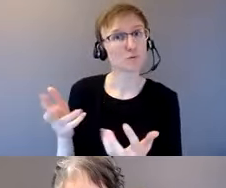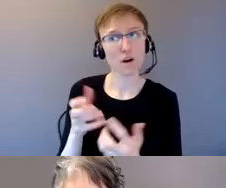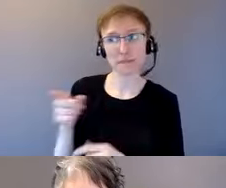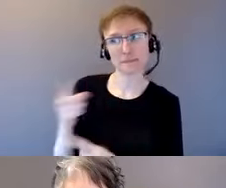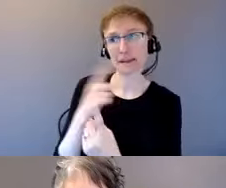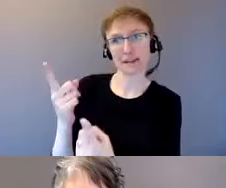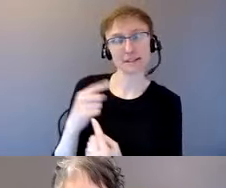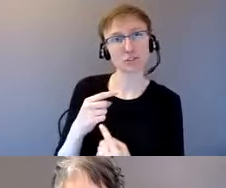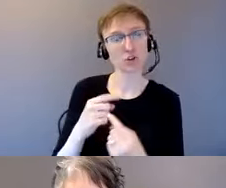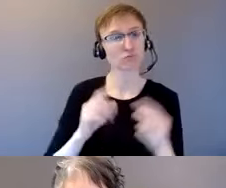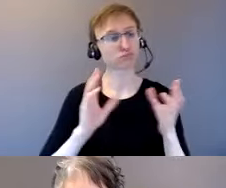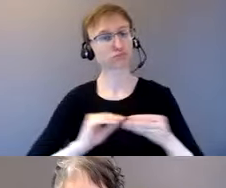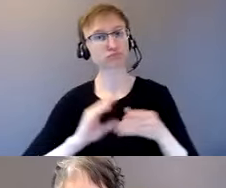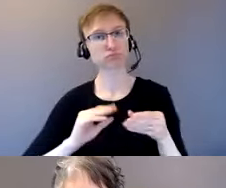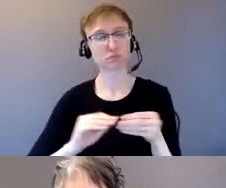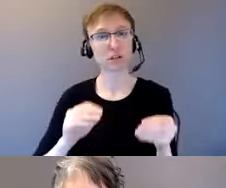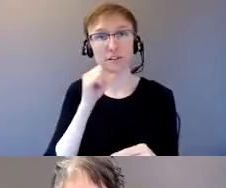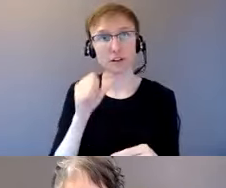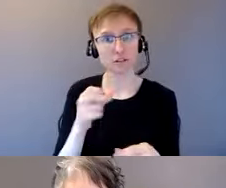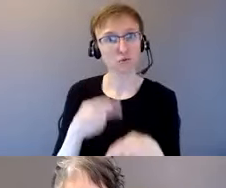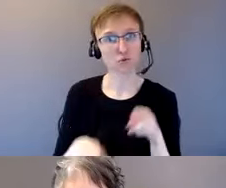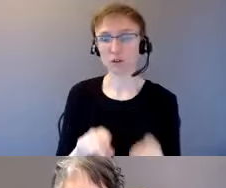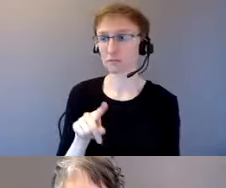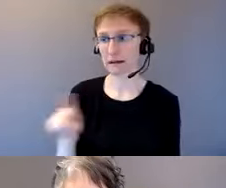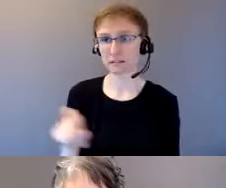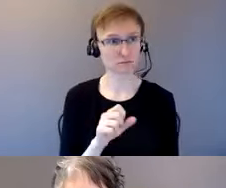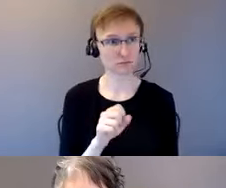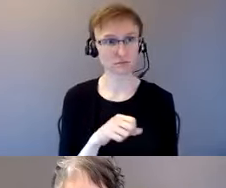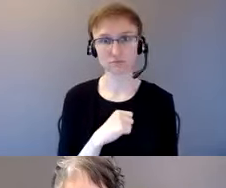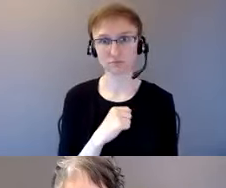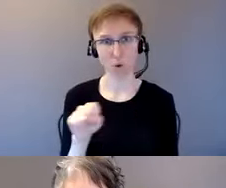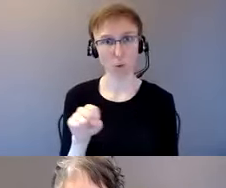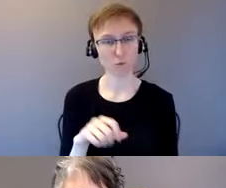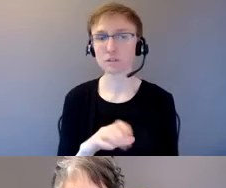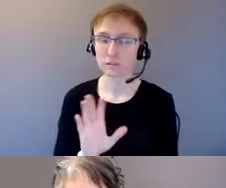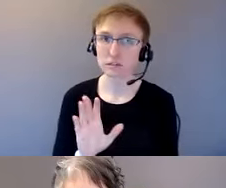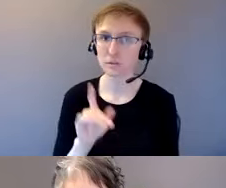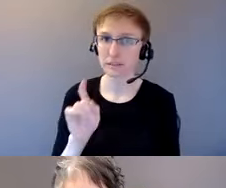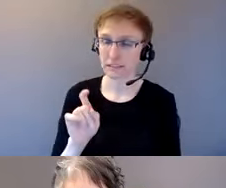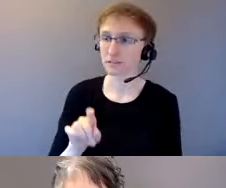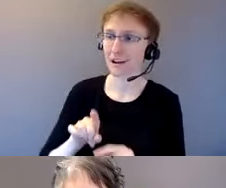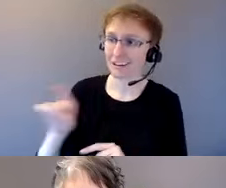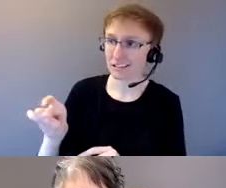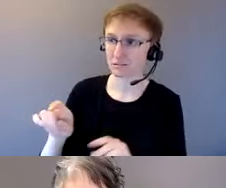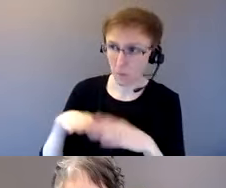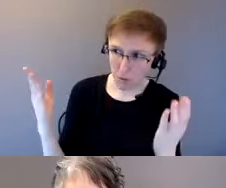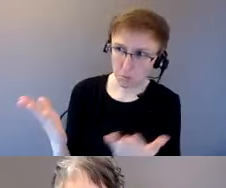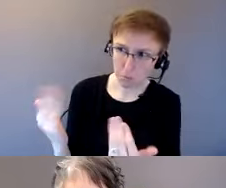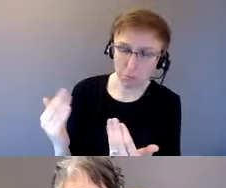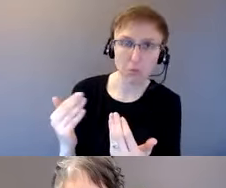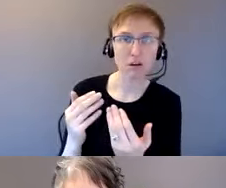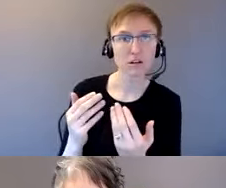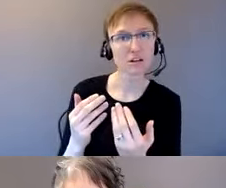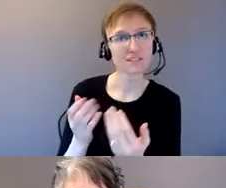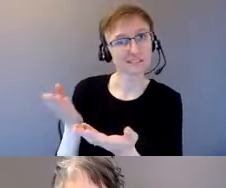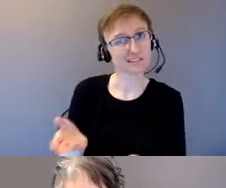that a person can understand them and have reasonable opportunity to explain themselves. If